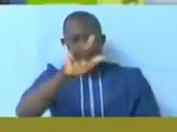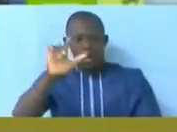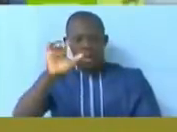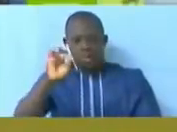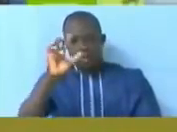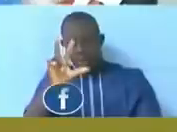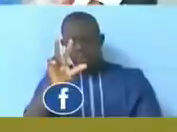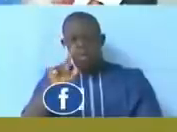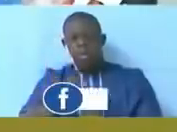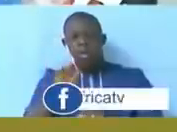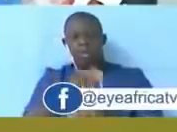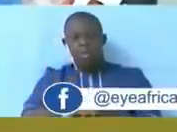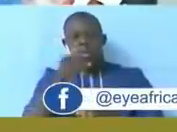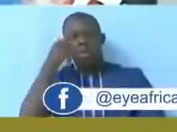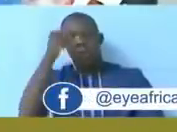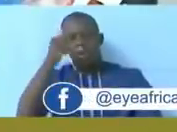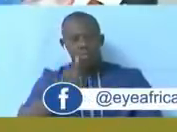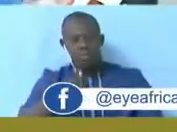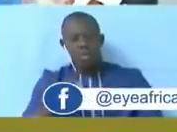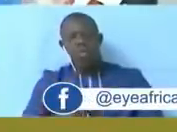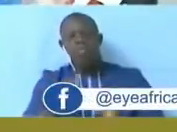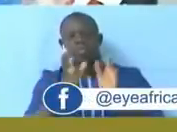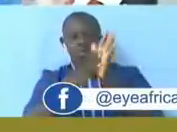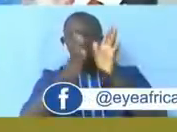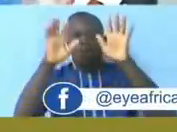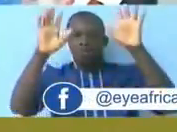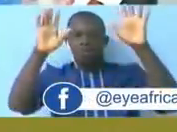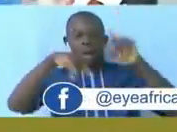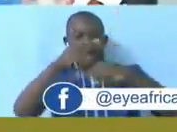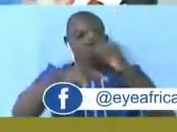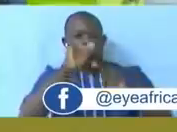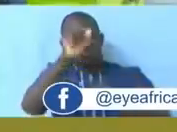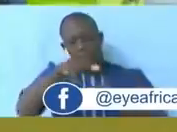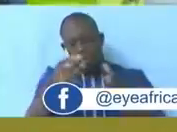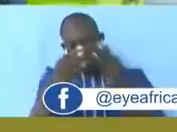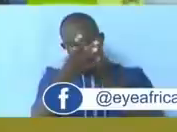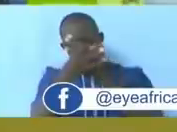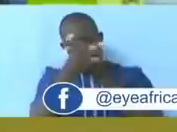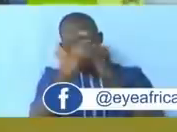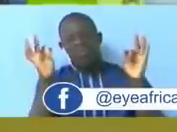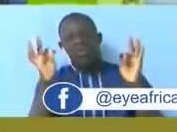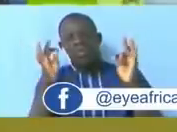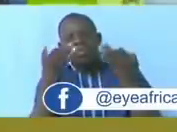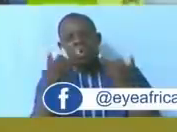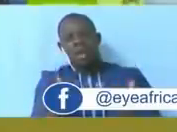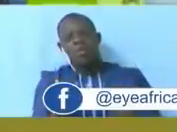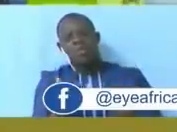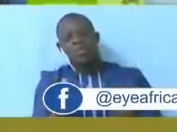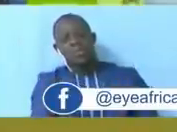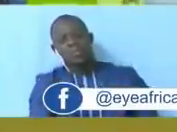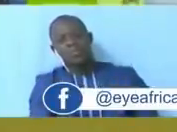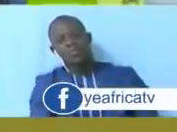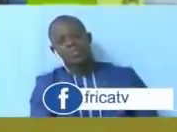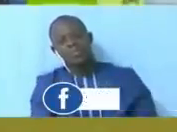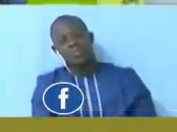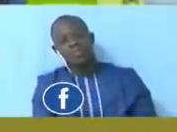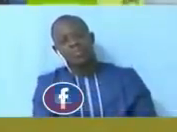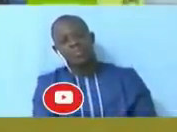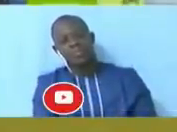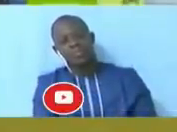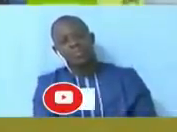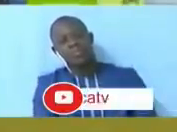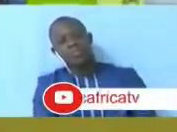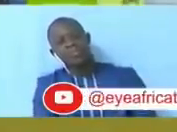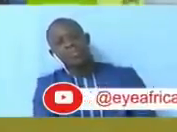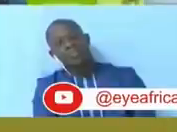baka, ntero lu nkafunyolu, mo jamalu yam kumandinu utumo kan kontong kan jai fanang kulu